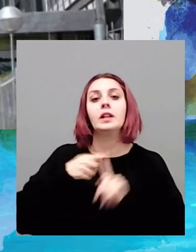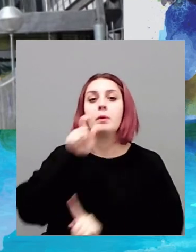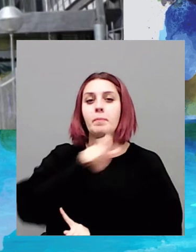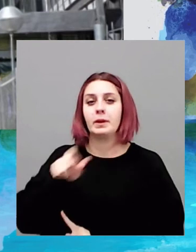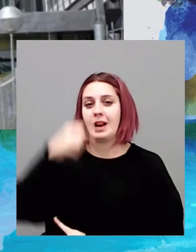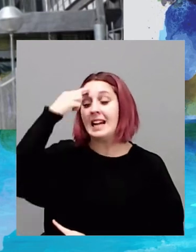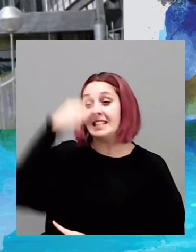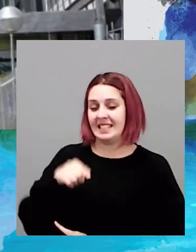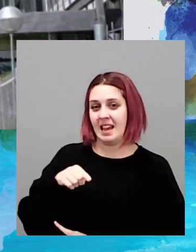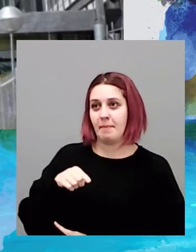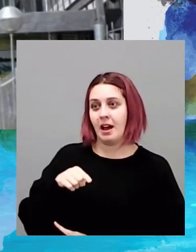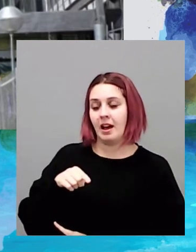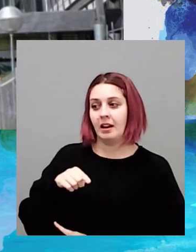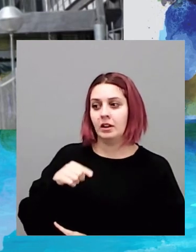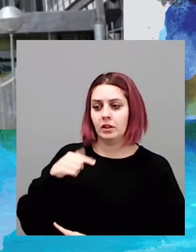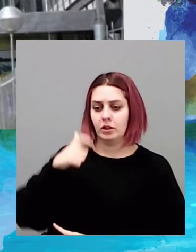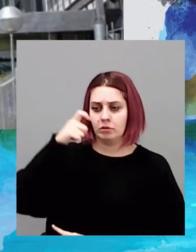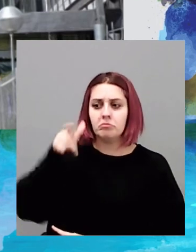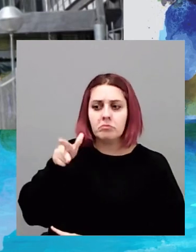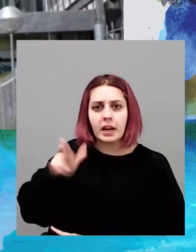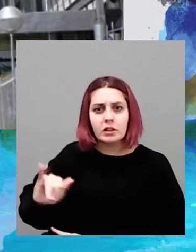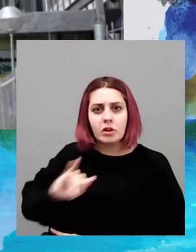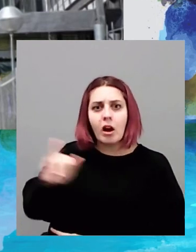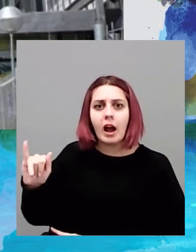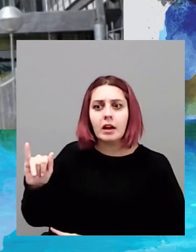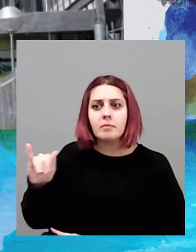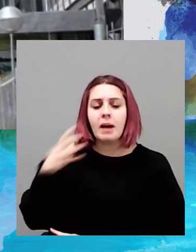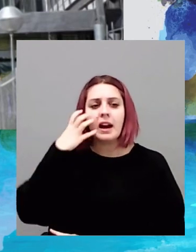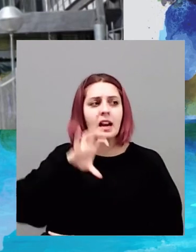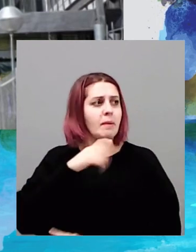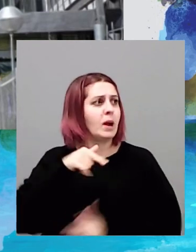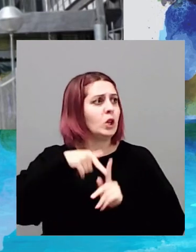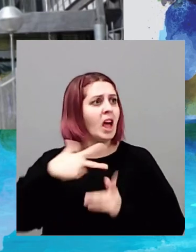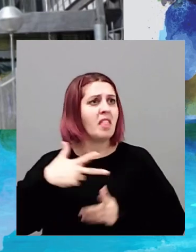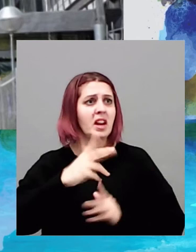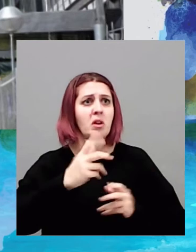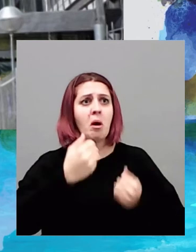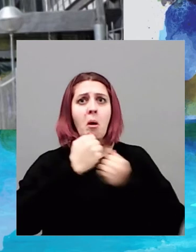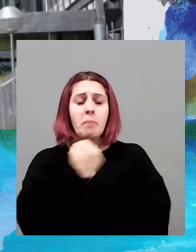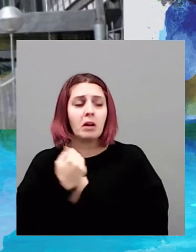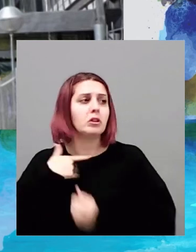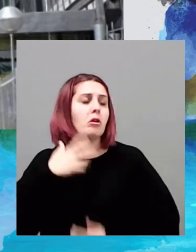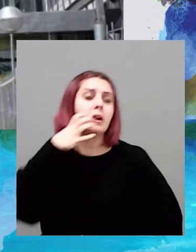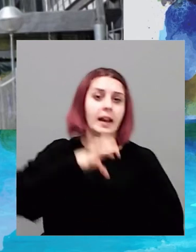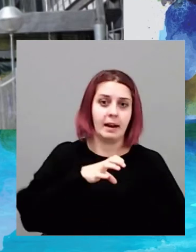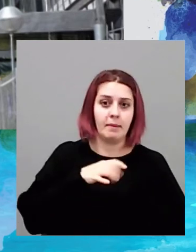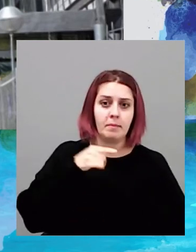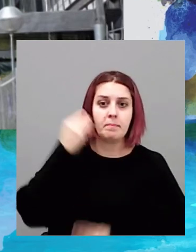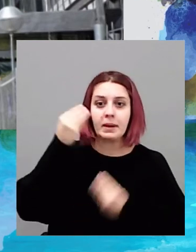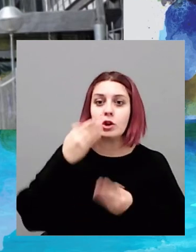make a call of attention into that. People need to know that they have a right and they can claim that right for